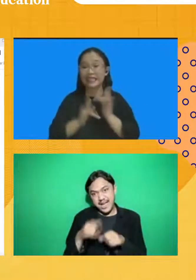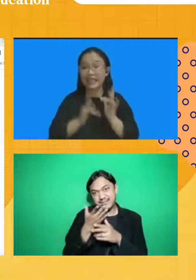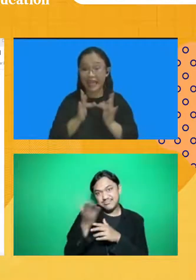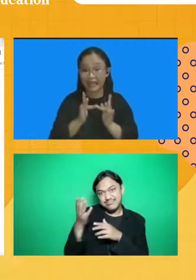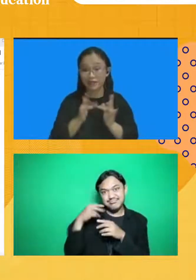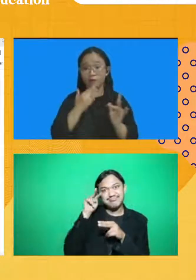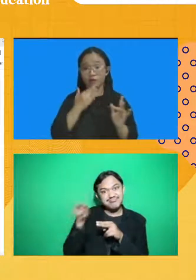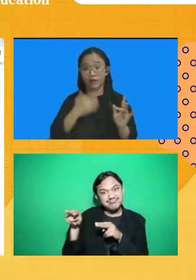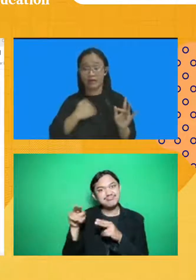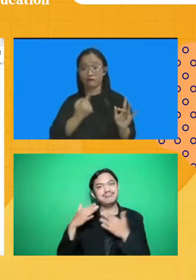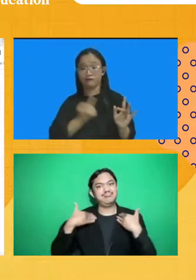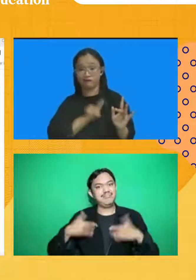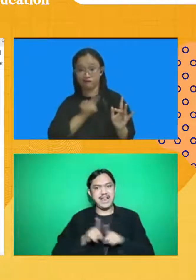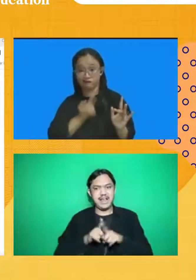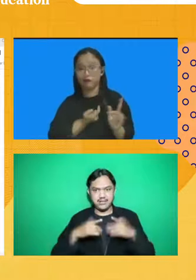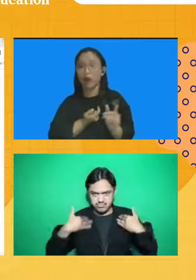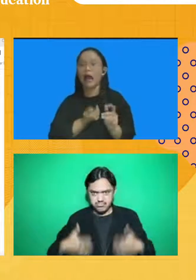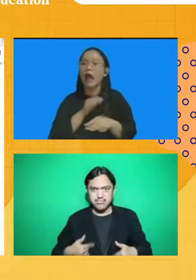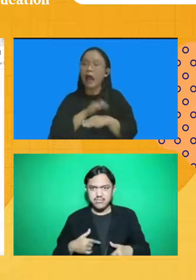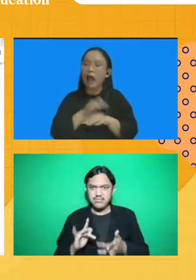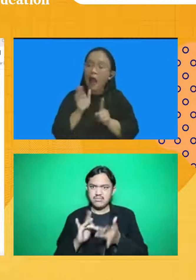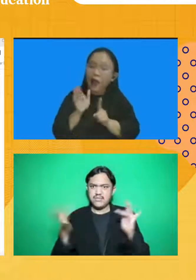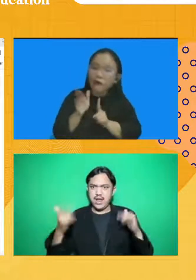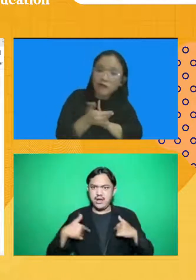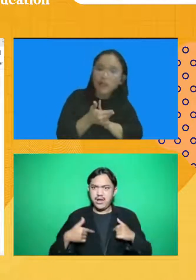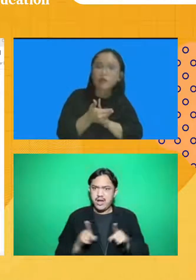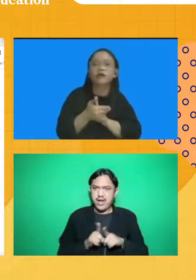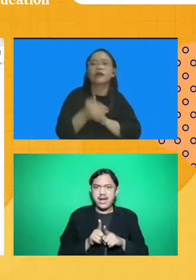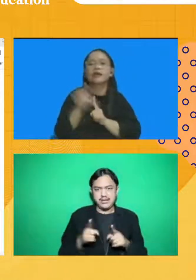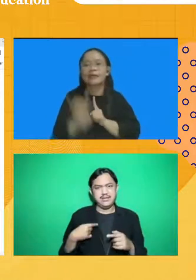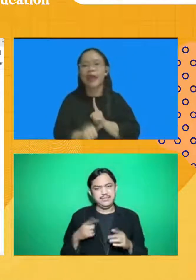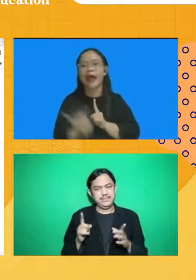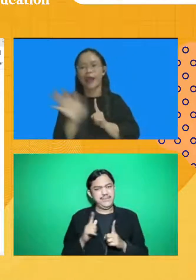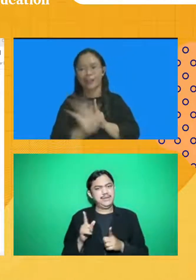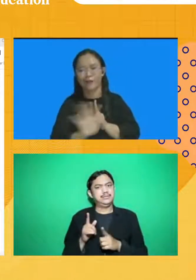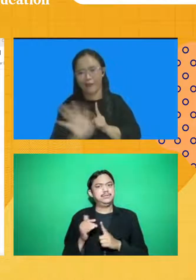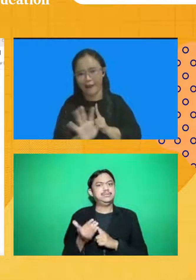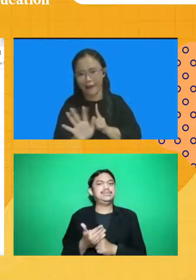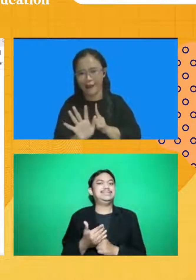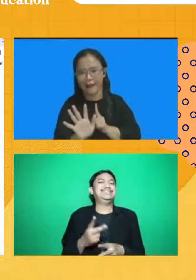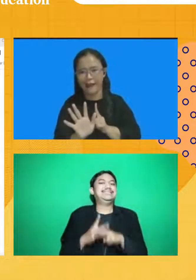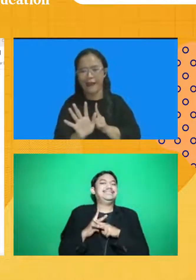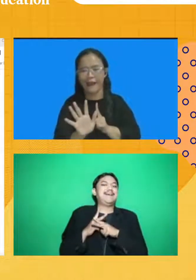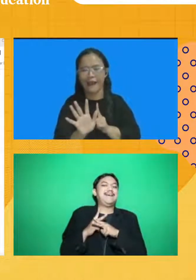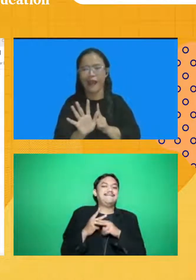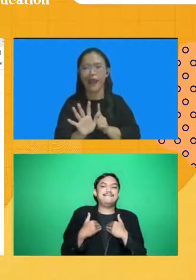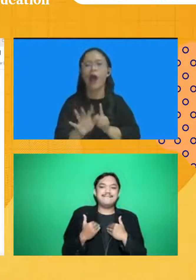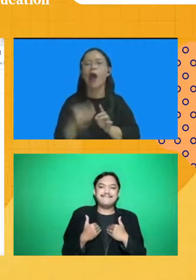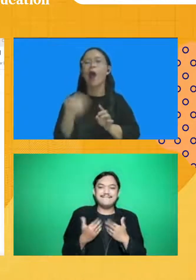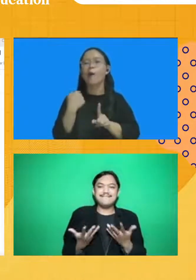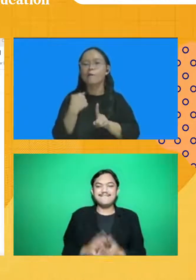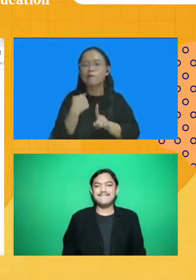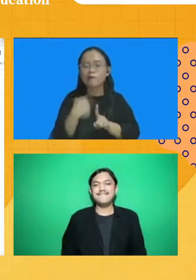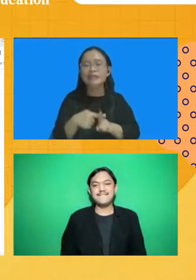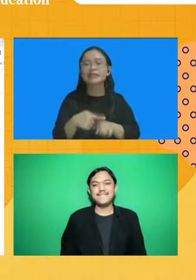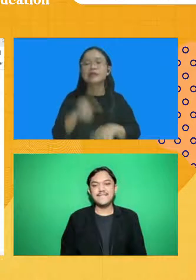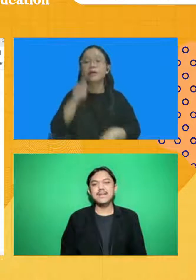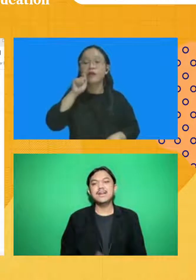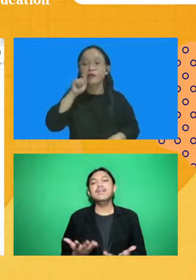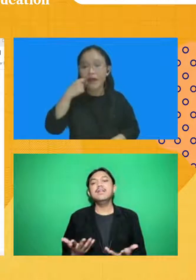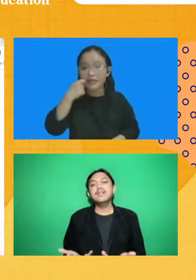not happen anymore, and then more protecting about our privacy. And then